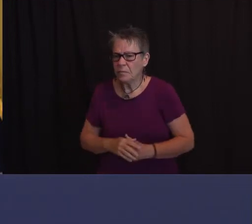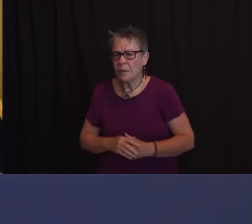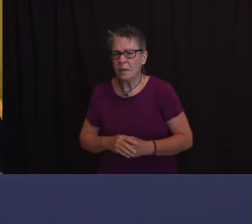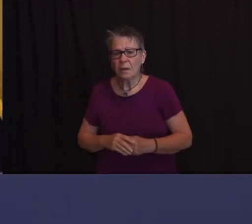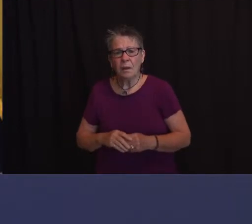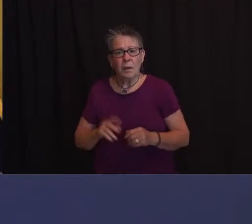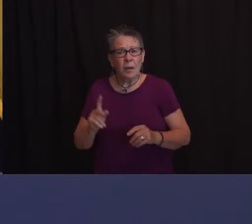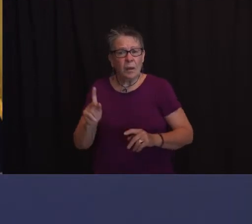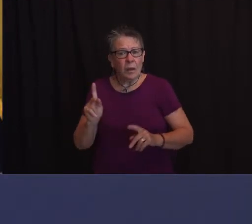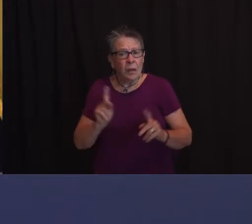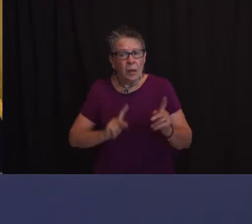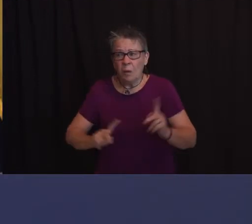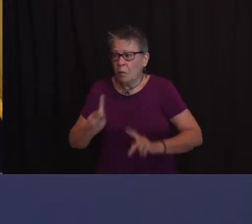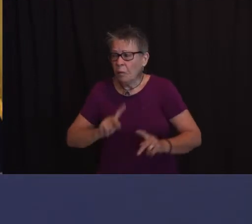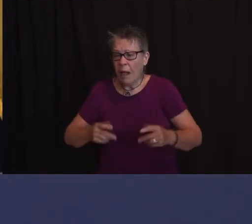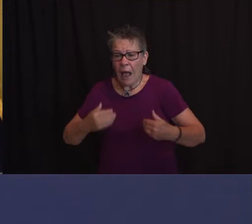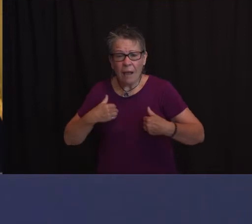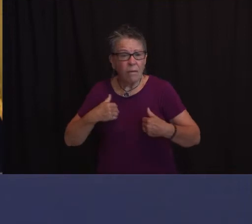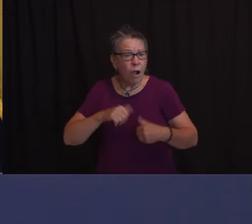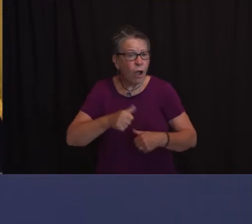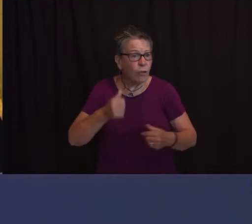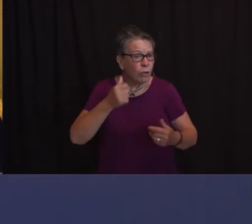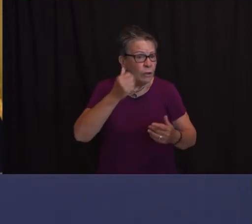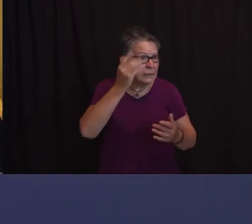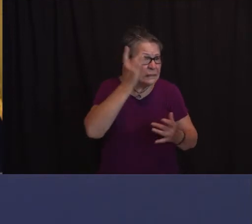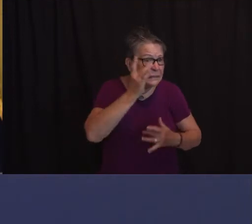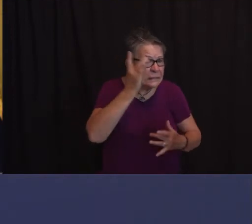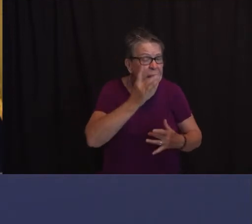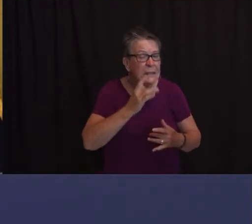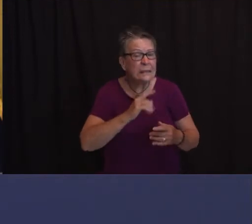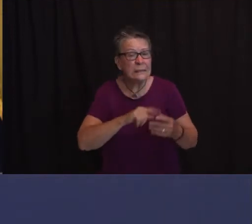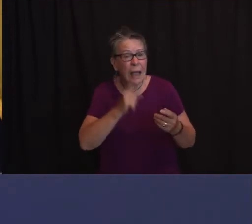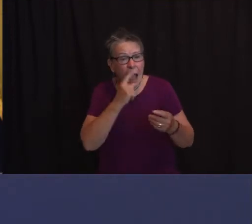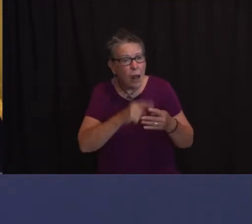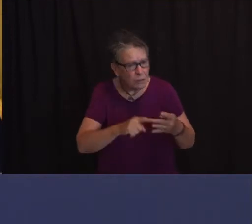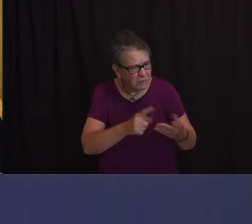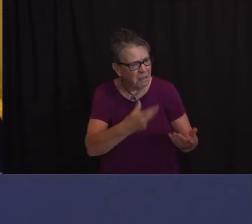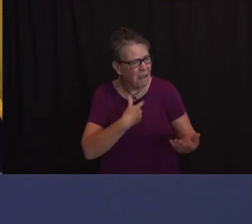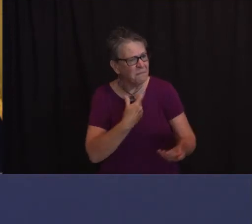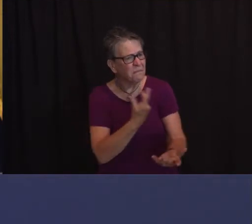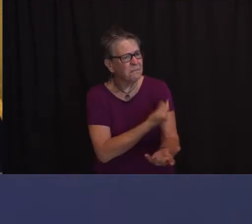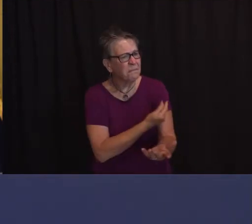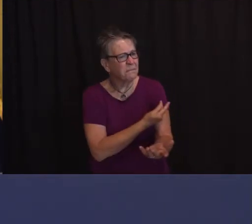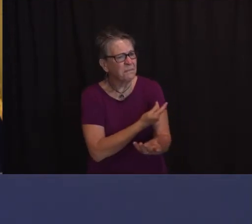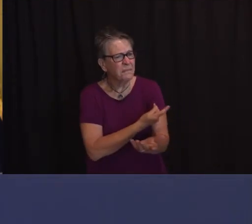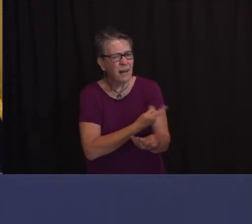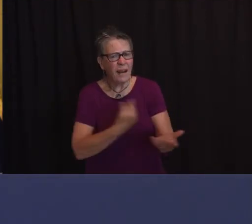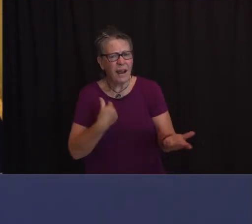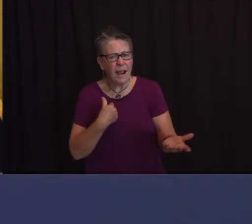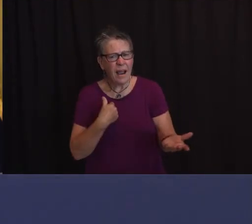with vaccines, who's lived it, who's got a legitimate issue with